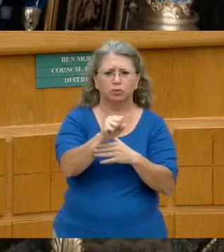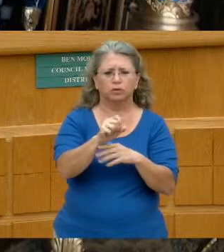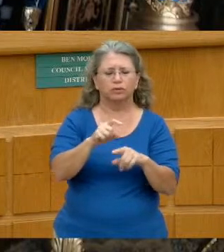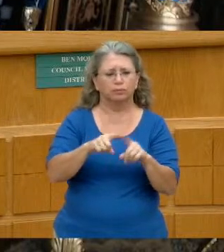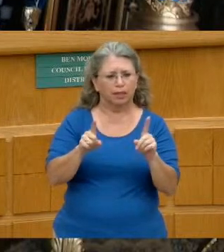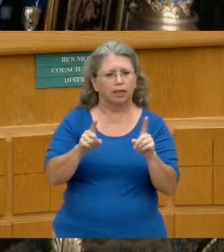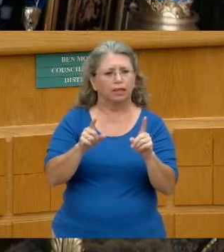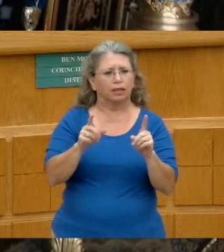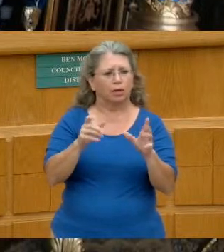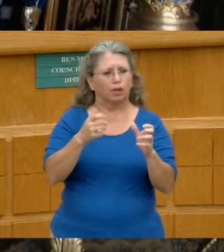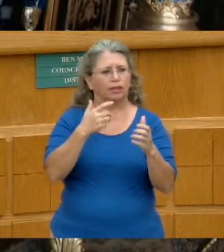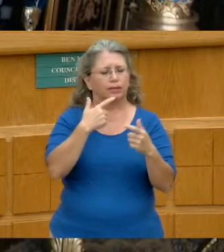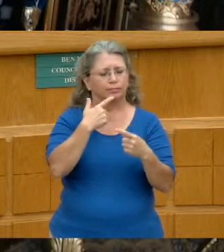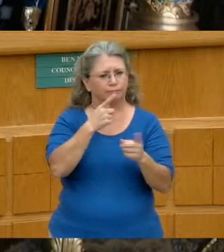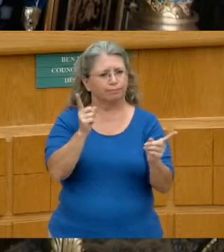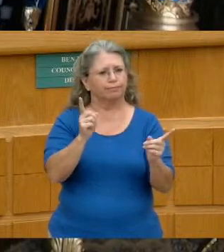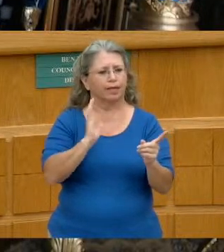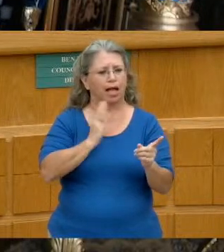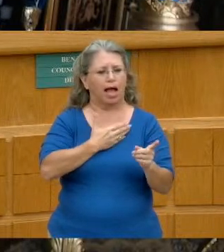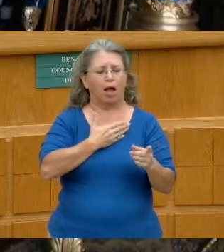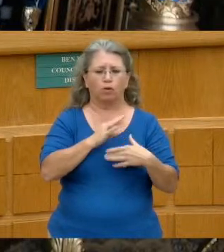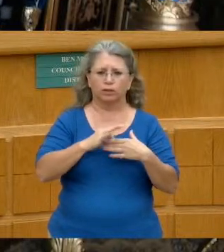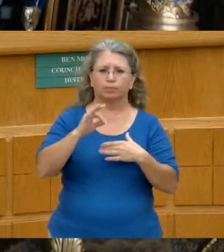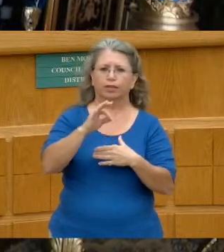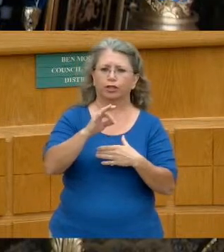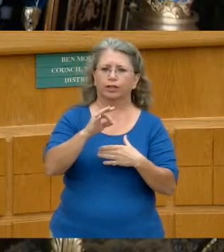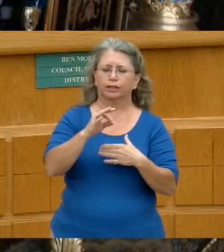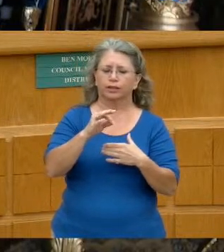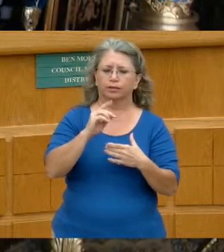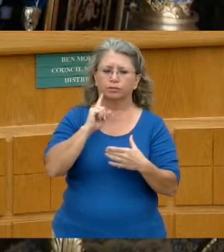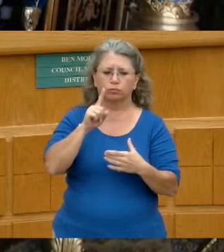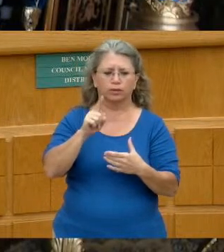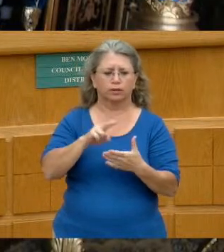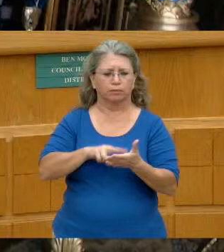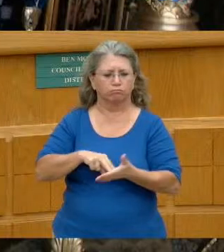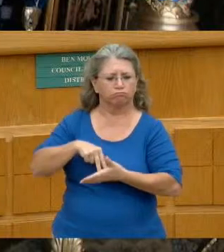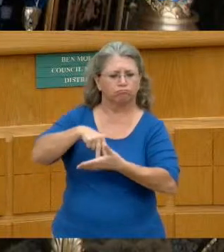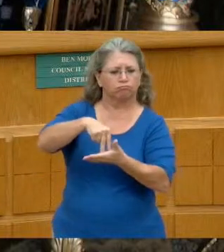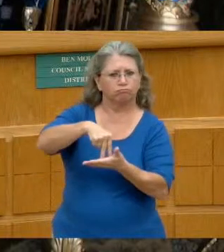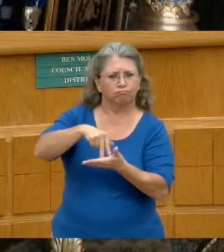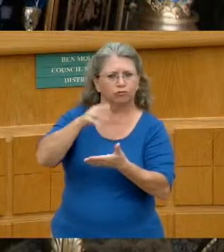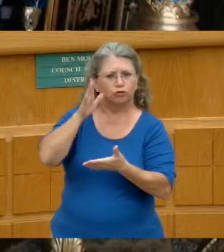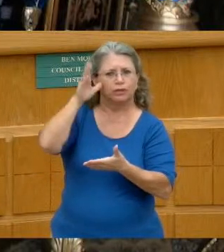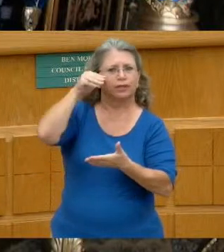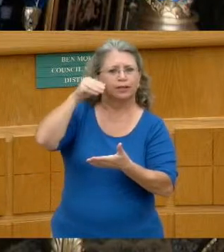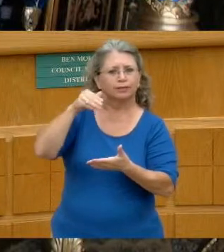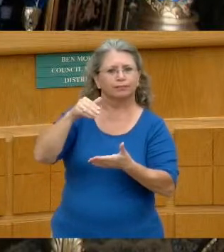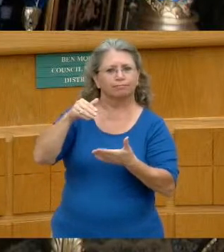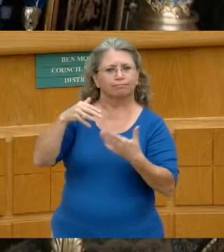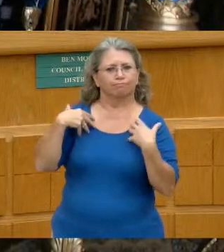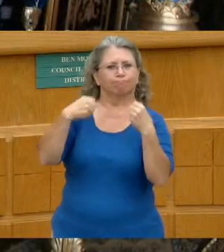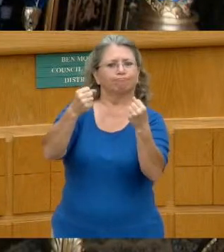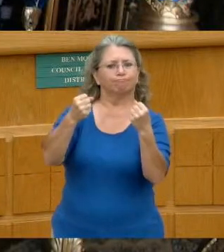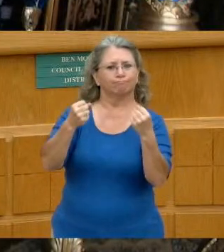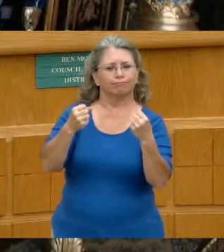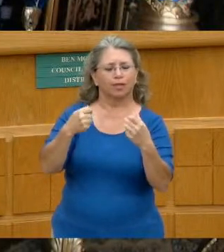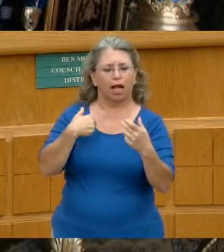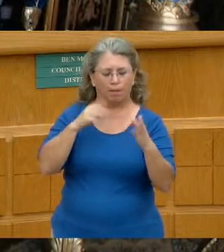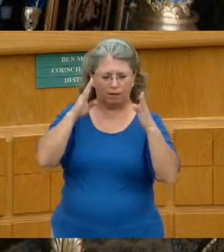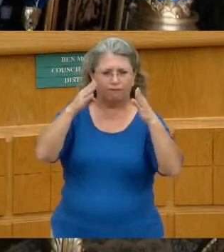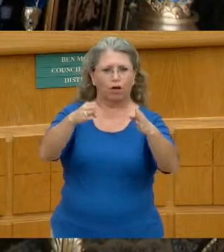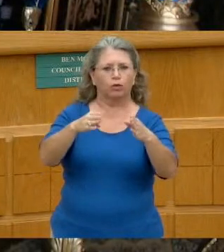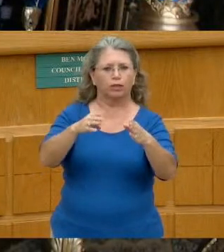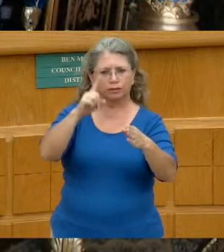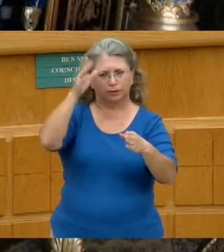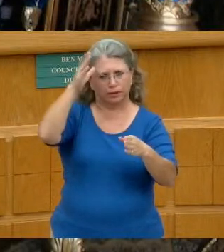our spirit is one of resiliency here in the Coastal Bend, and I am focused and determined that we